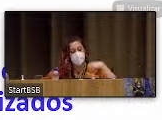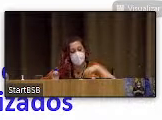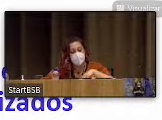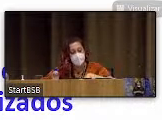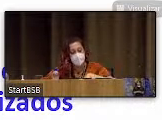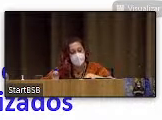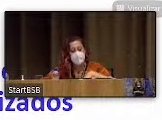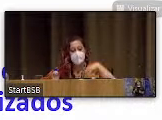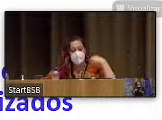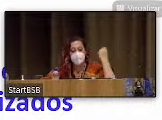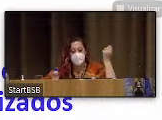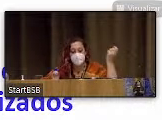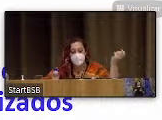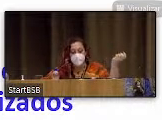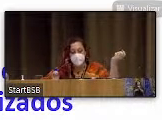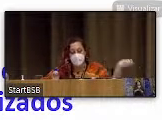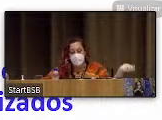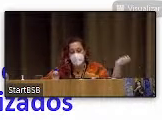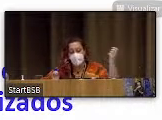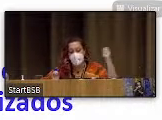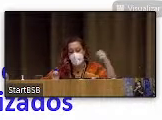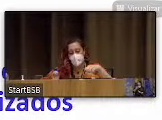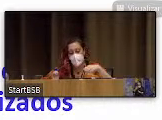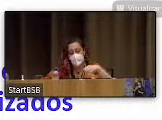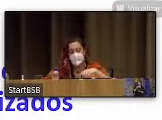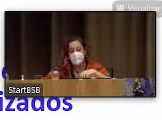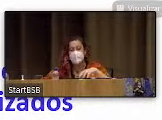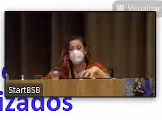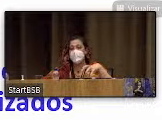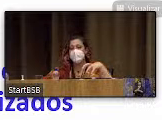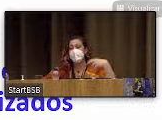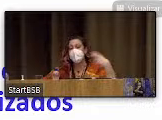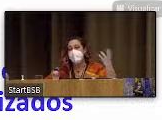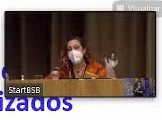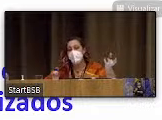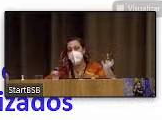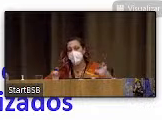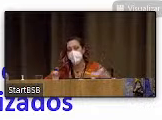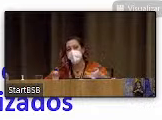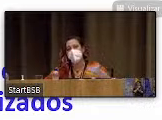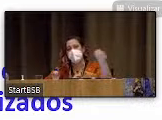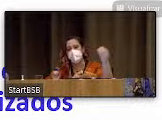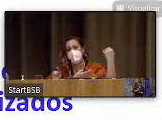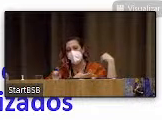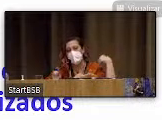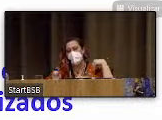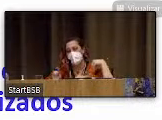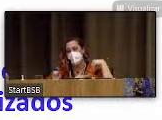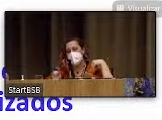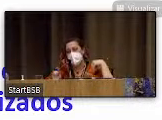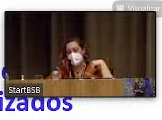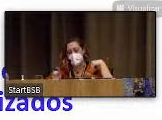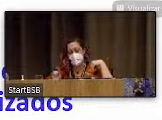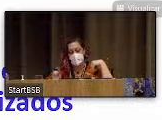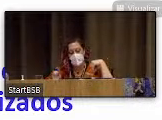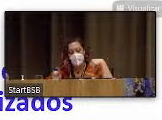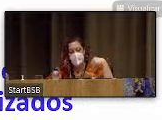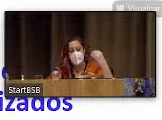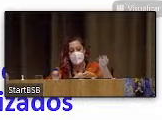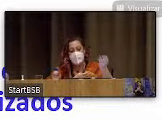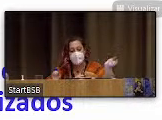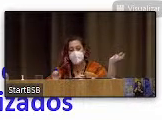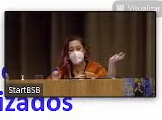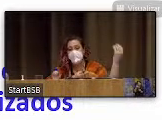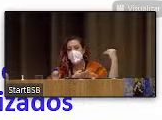was accepted at CEPI only on the 14th of September in 2022. In reality, we were not called